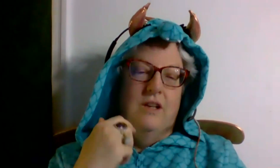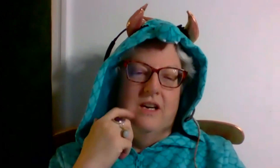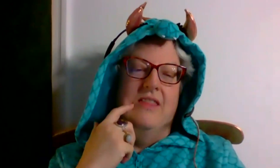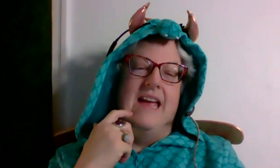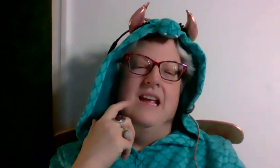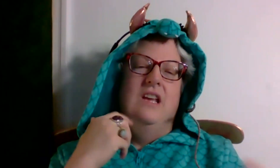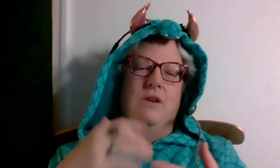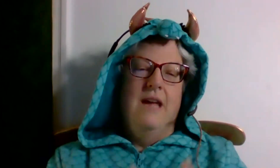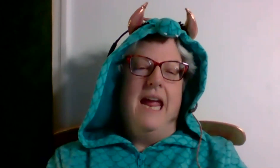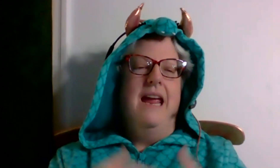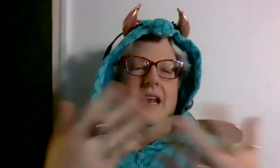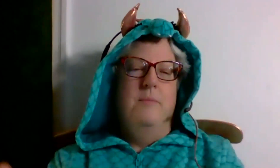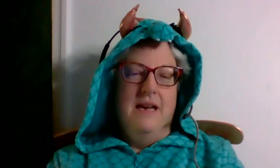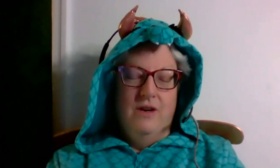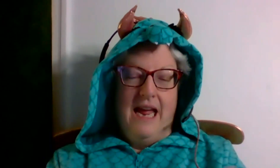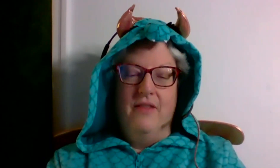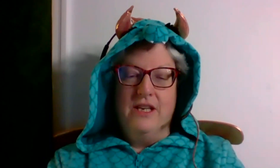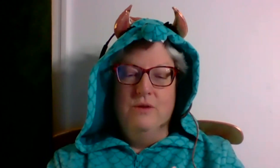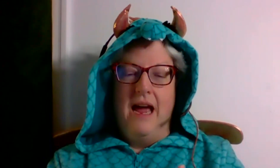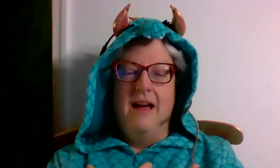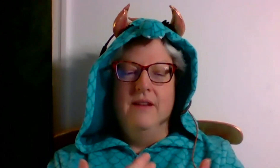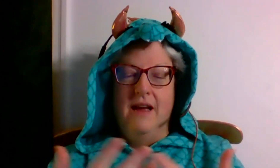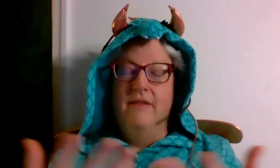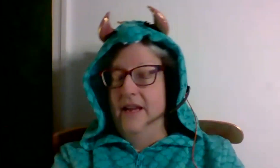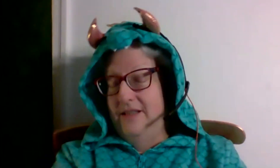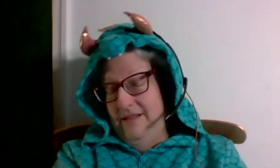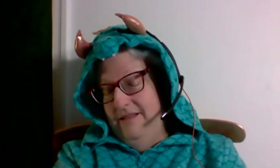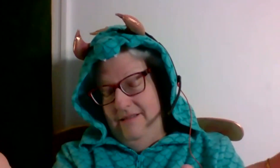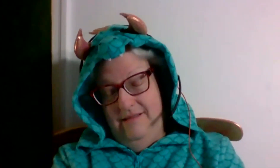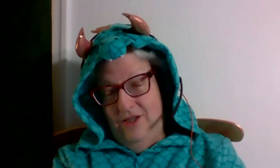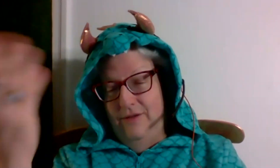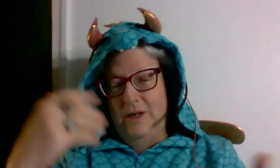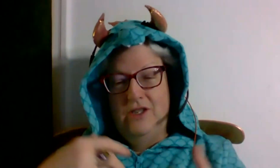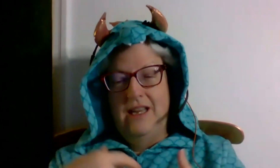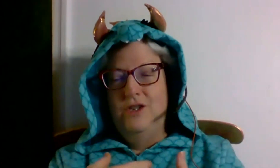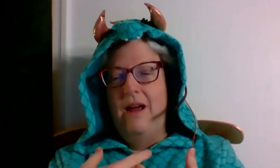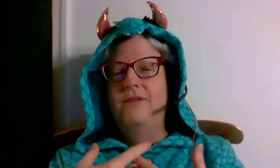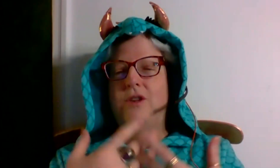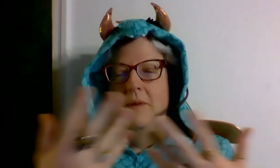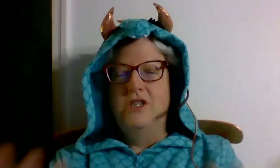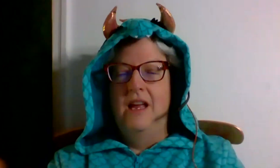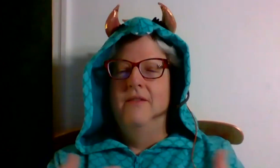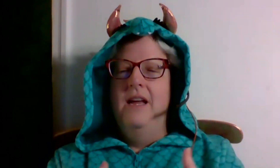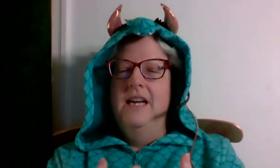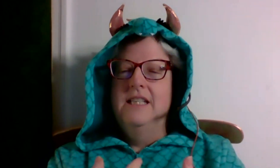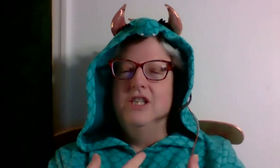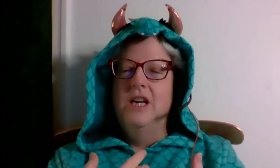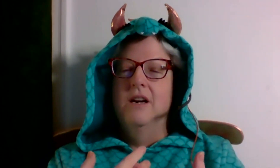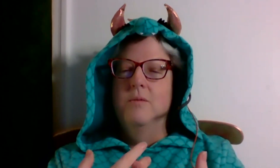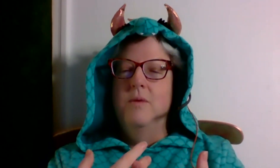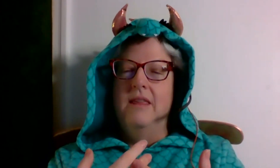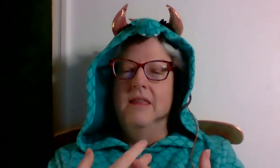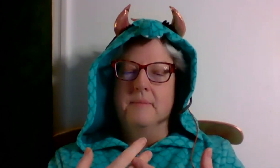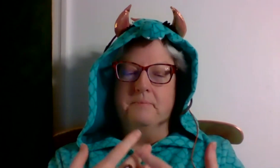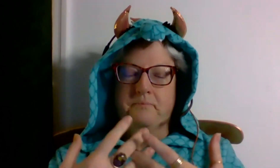you are learning that you can help another cat, that you have enough, as Shift Witch said, you have so much love to